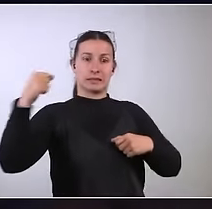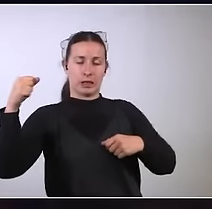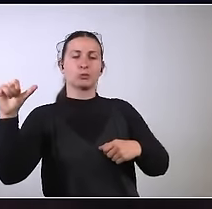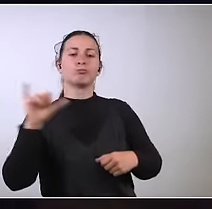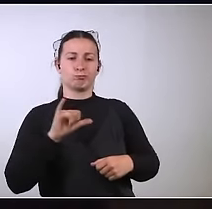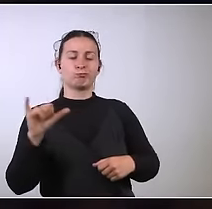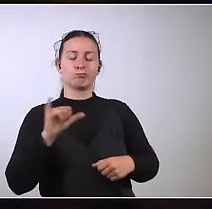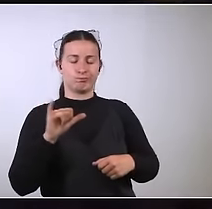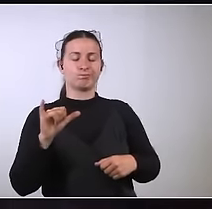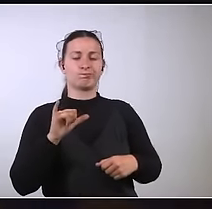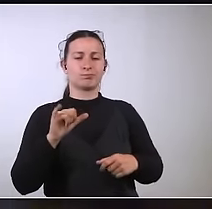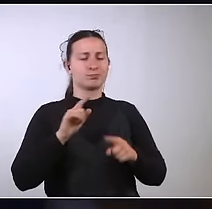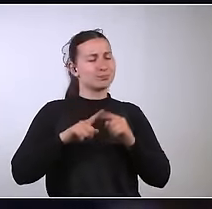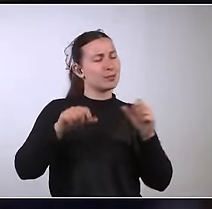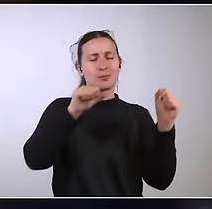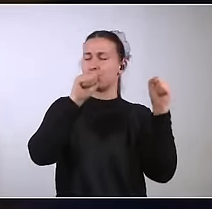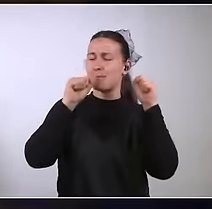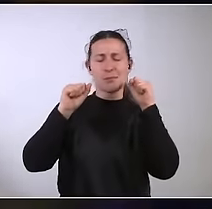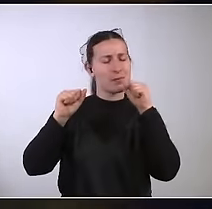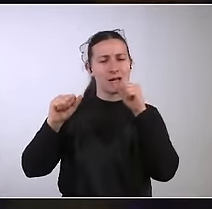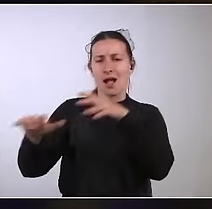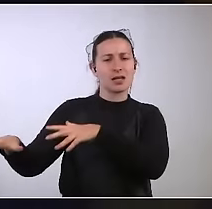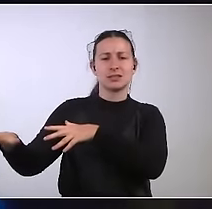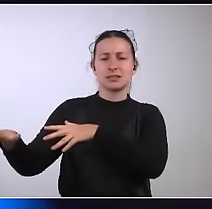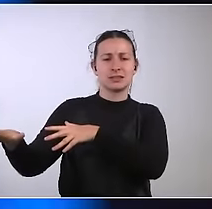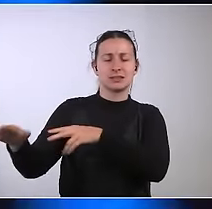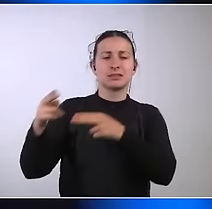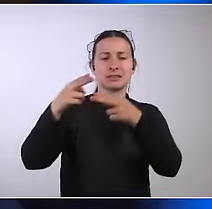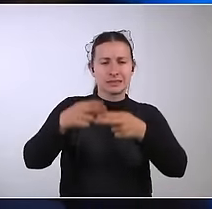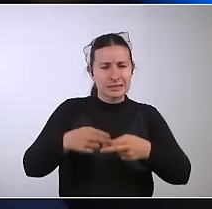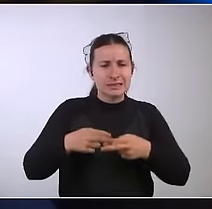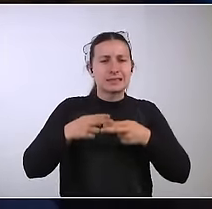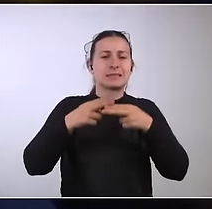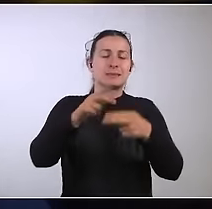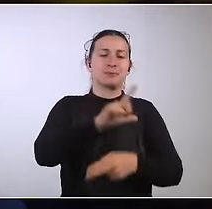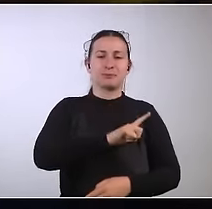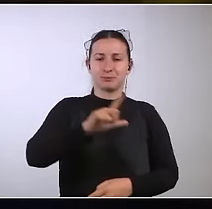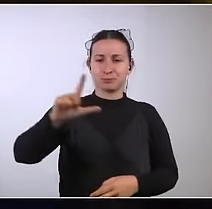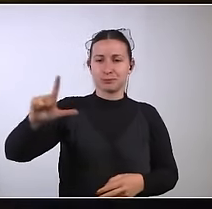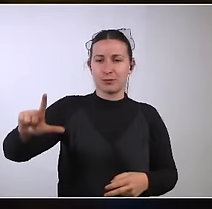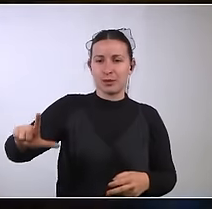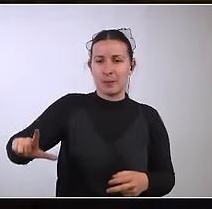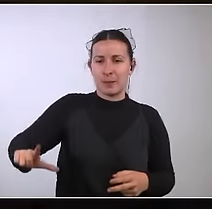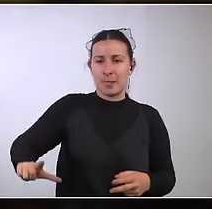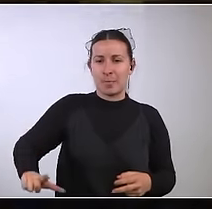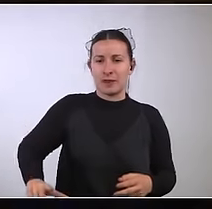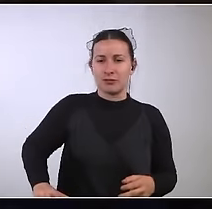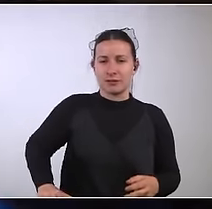blessed be the name of the Lord.